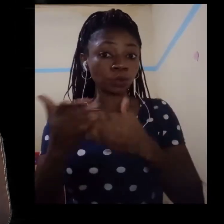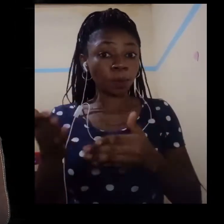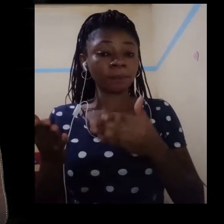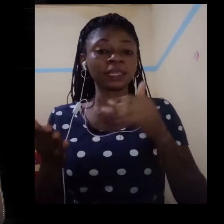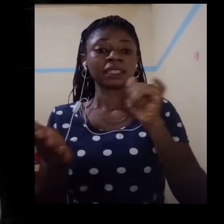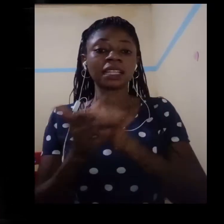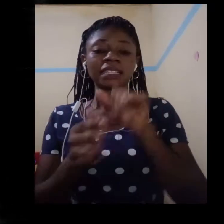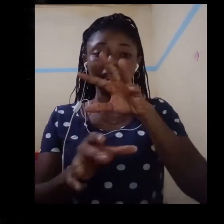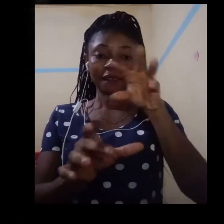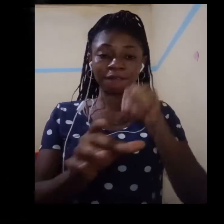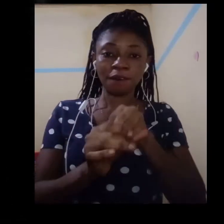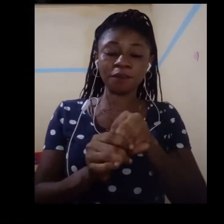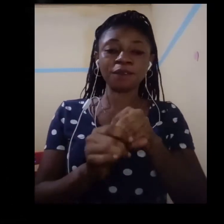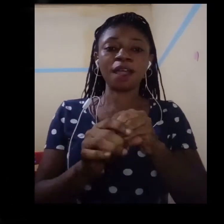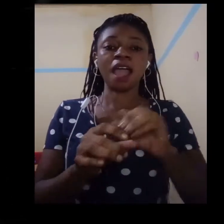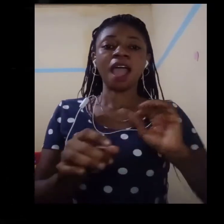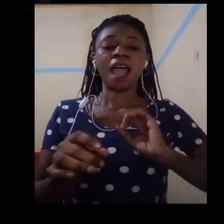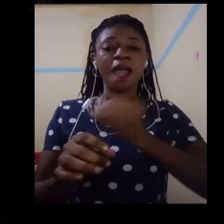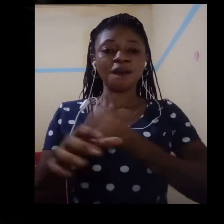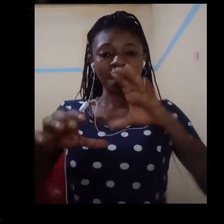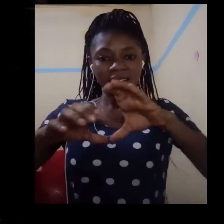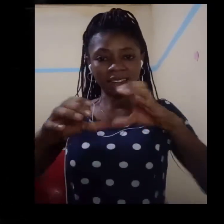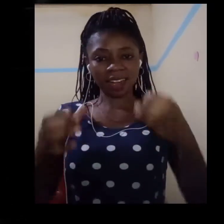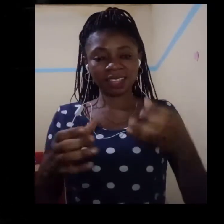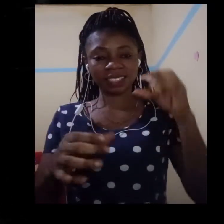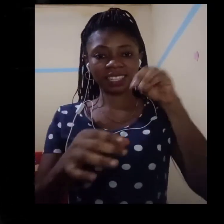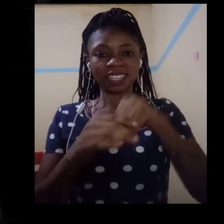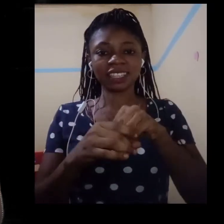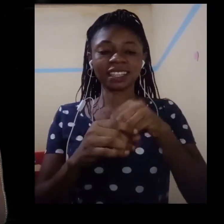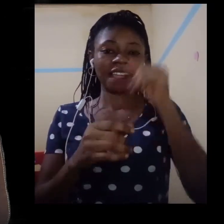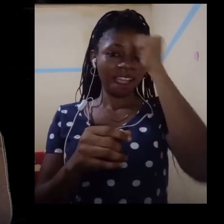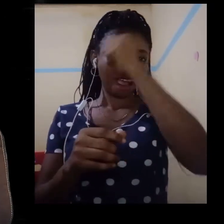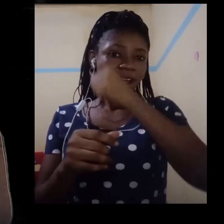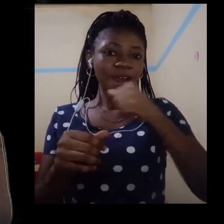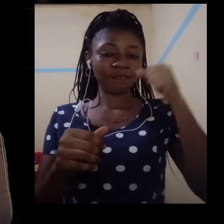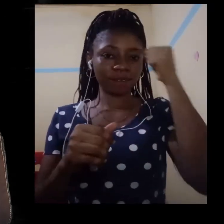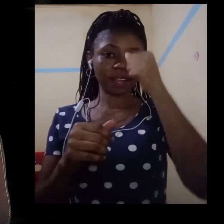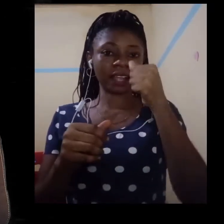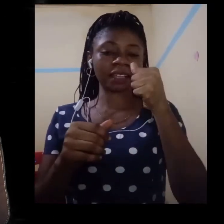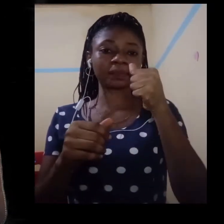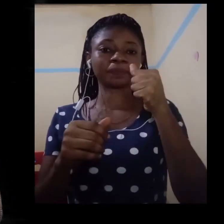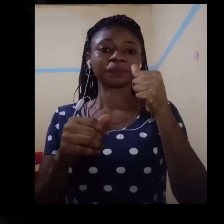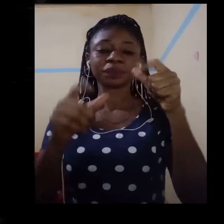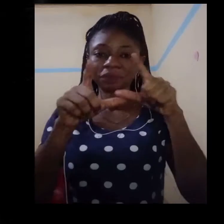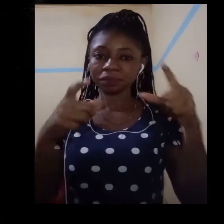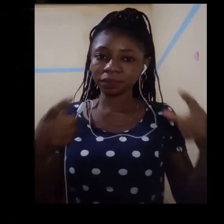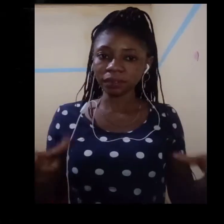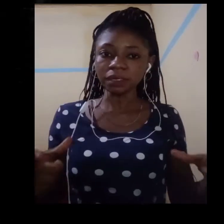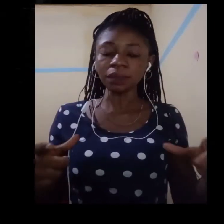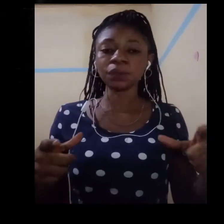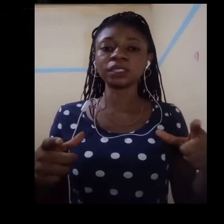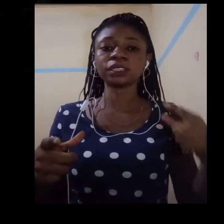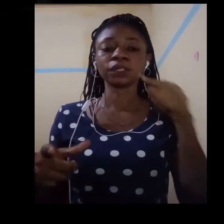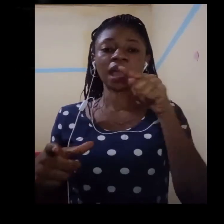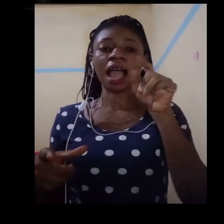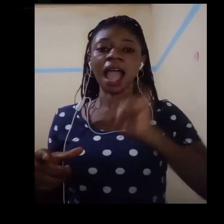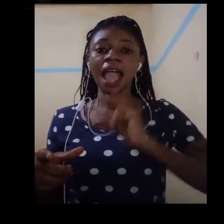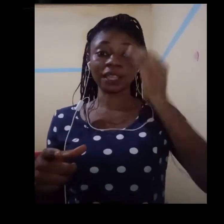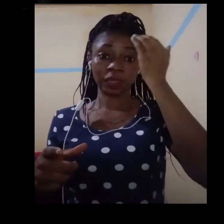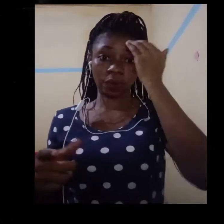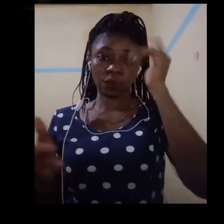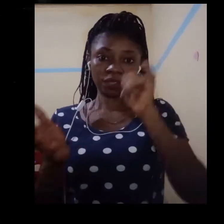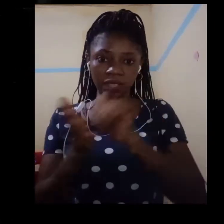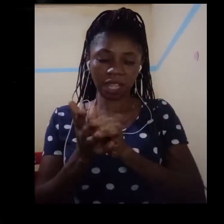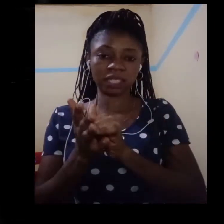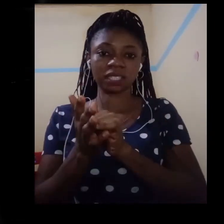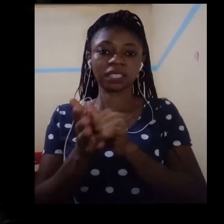class on African linguistics and interpreting, I know that you have as